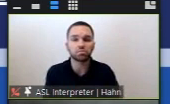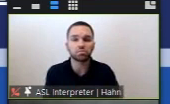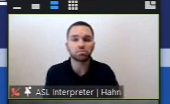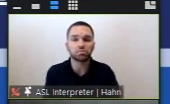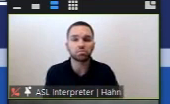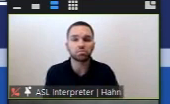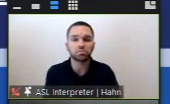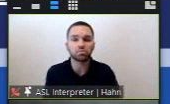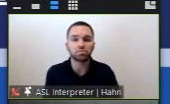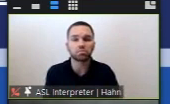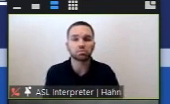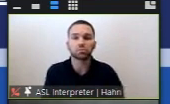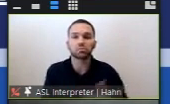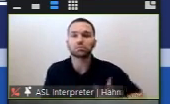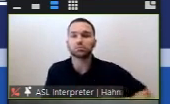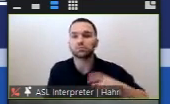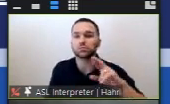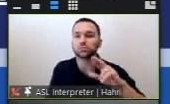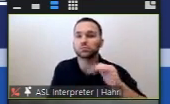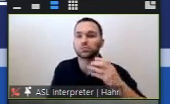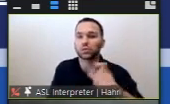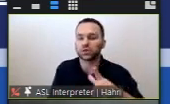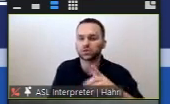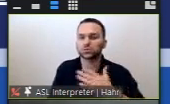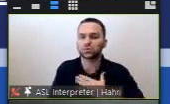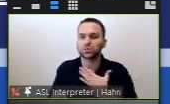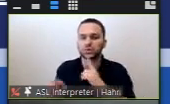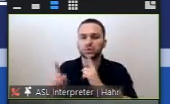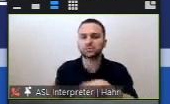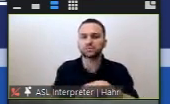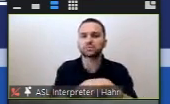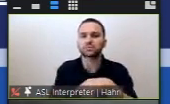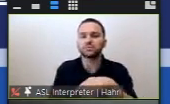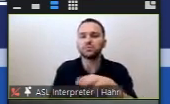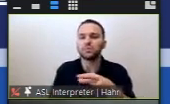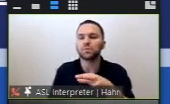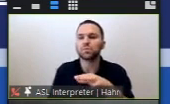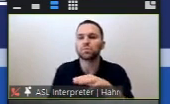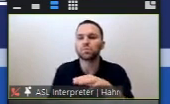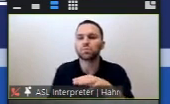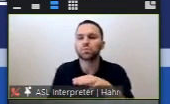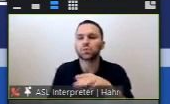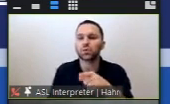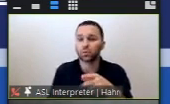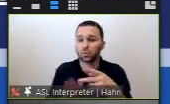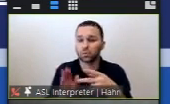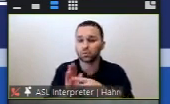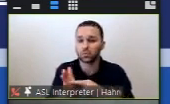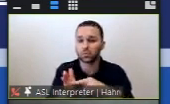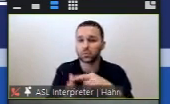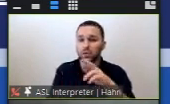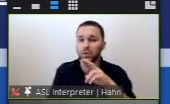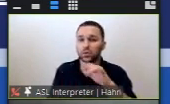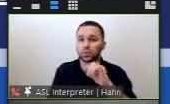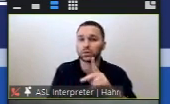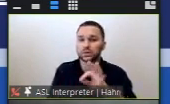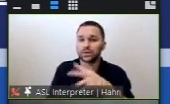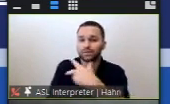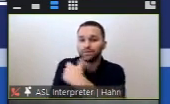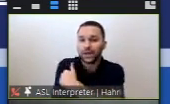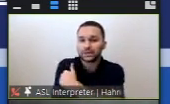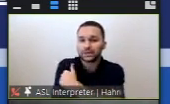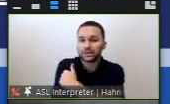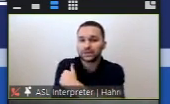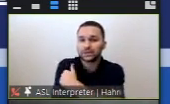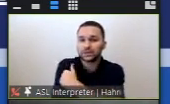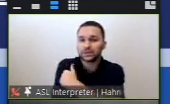Yeah, this is Rachel. I can take that question. So I think your question is whether the risk of vaccine breakthrough disease has increased as the